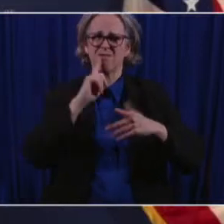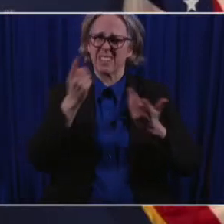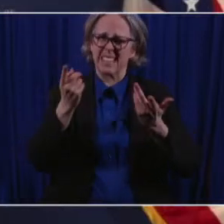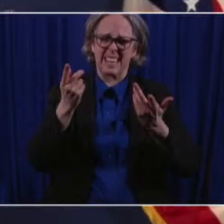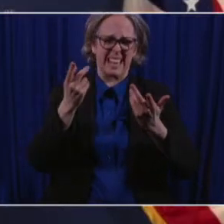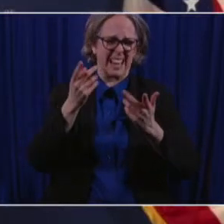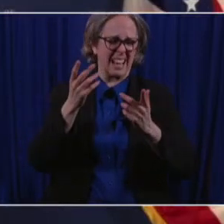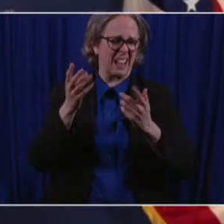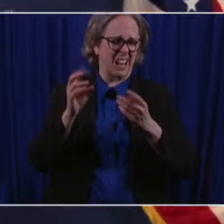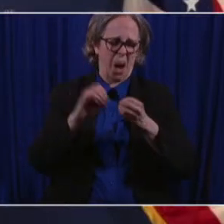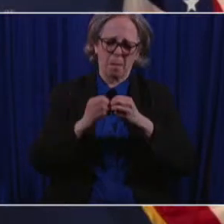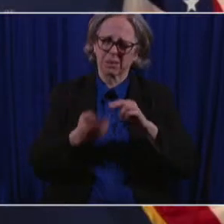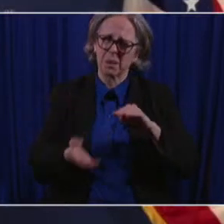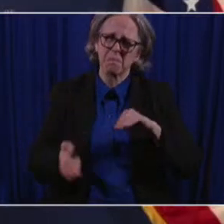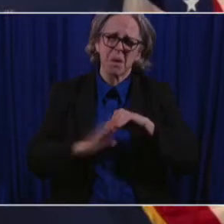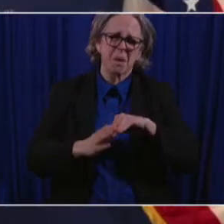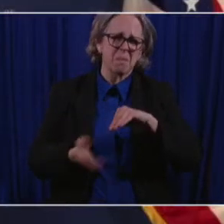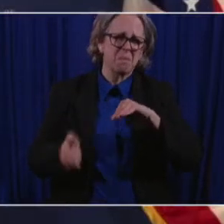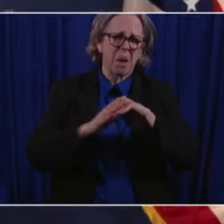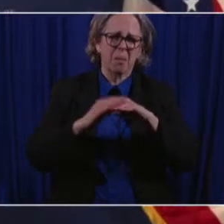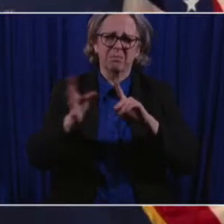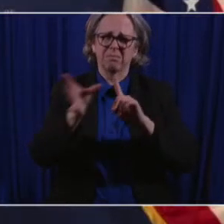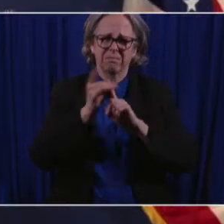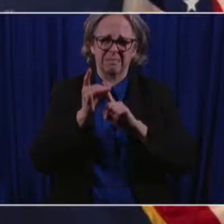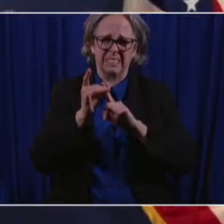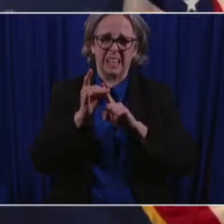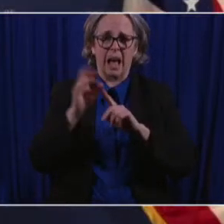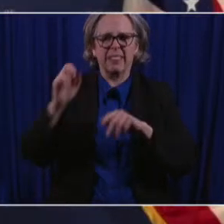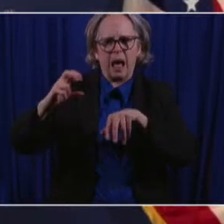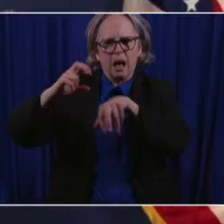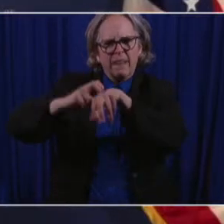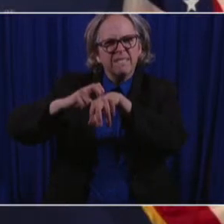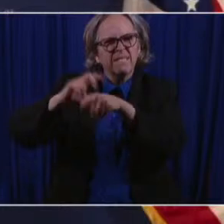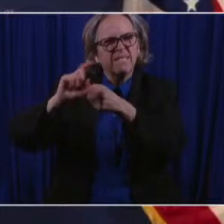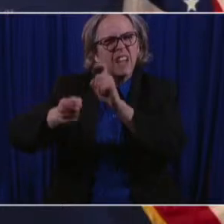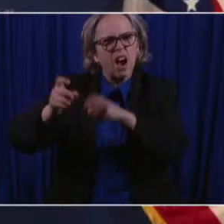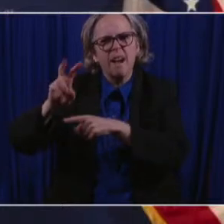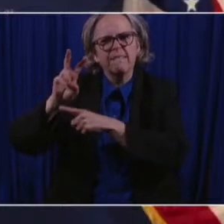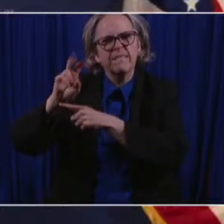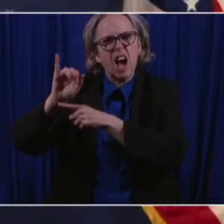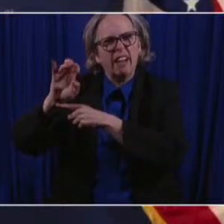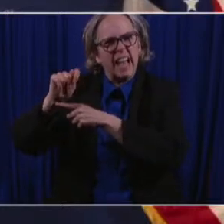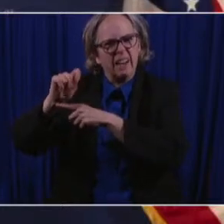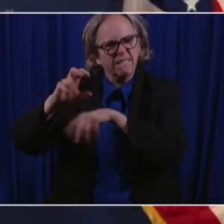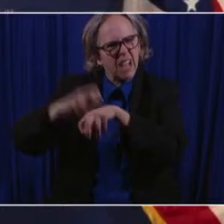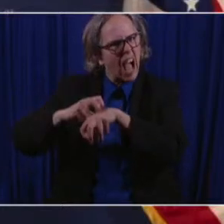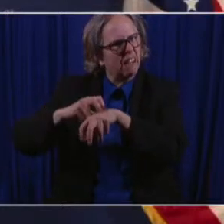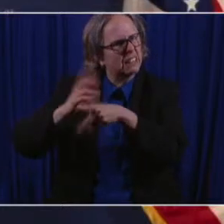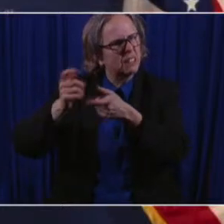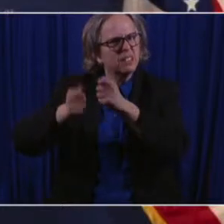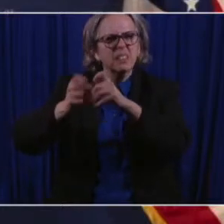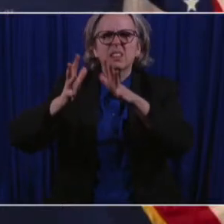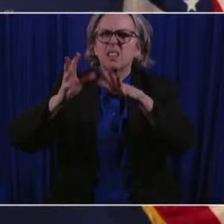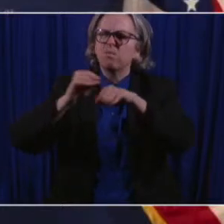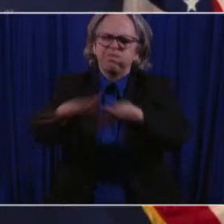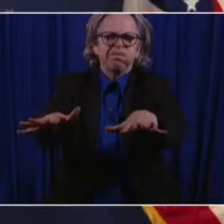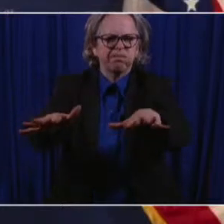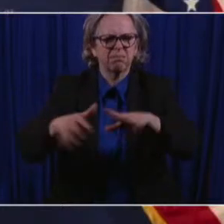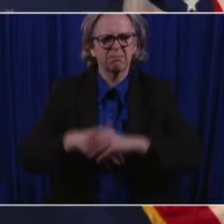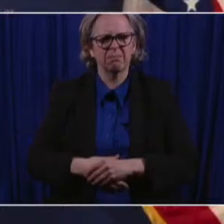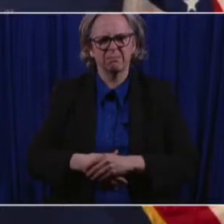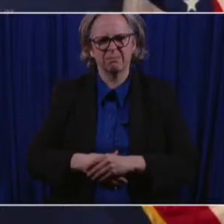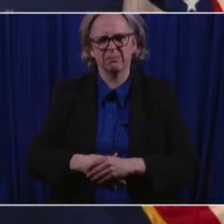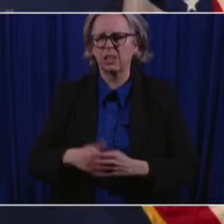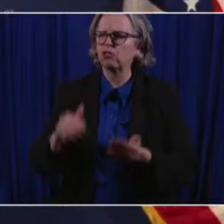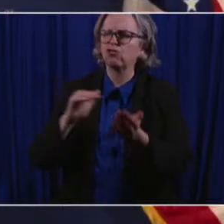of the state. And this is the variant that Dr. Will give us Bruce will give us a comment about in just a